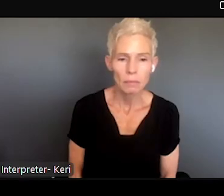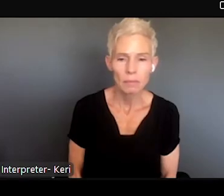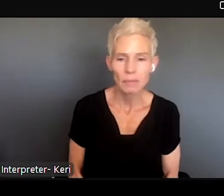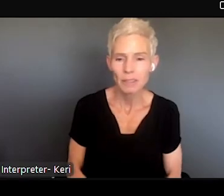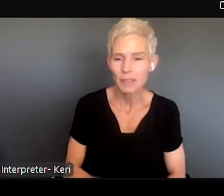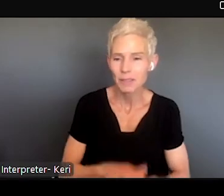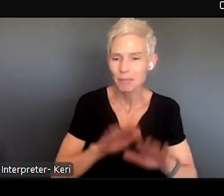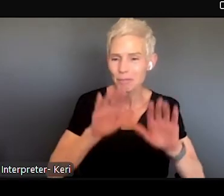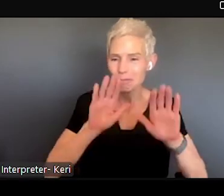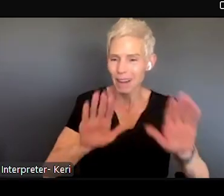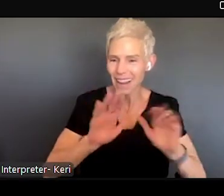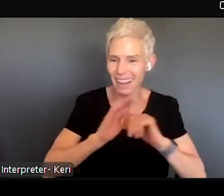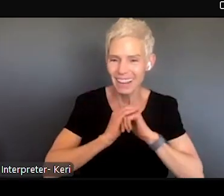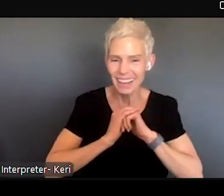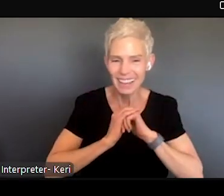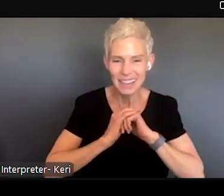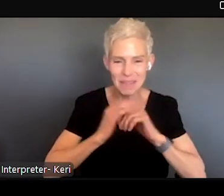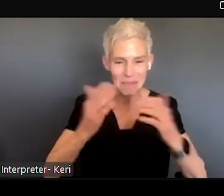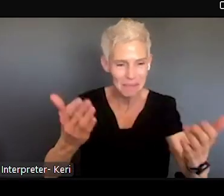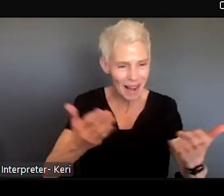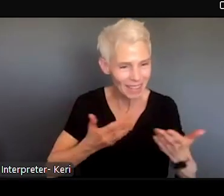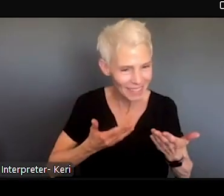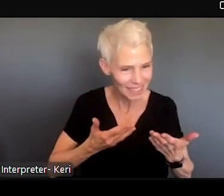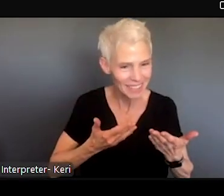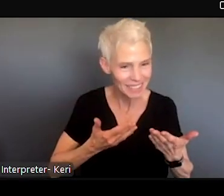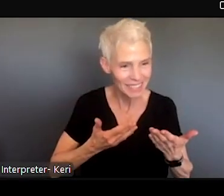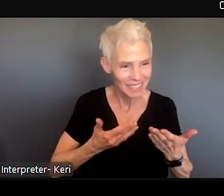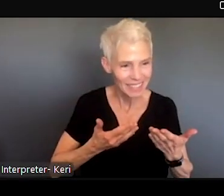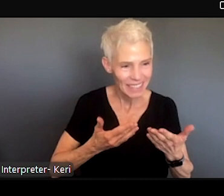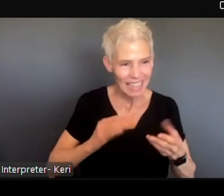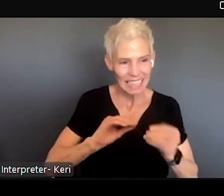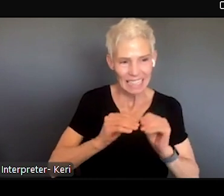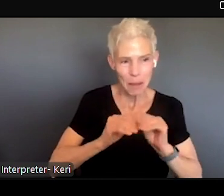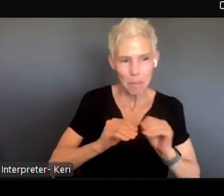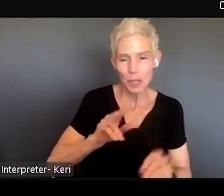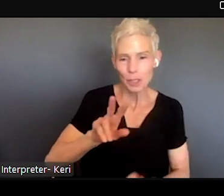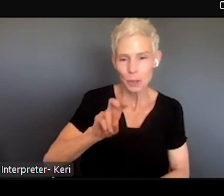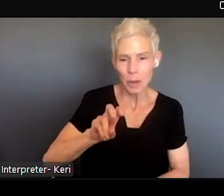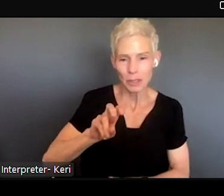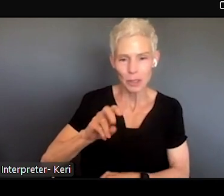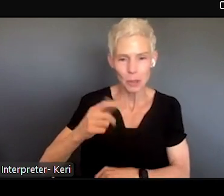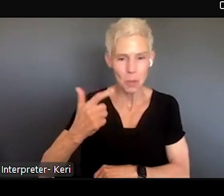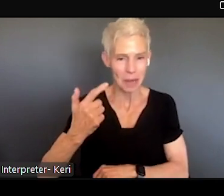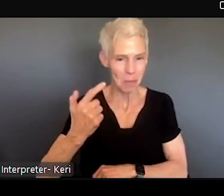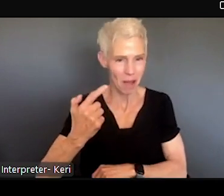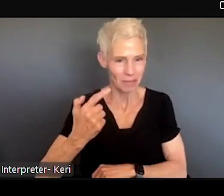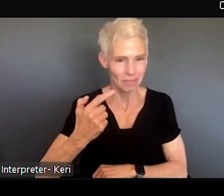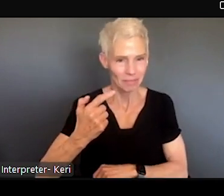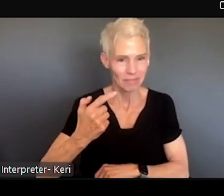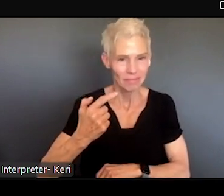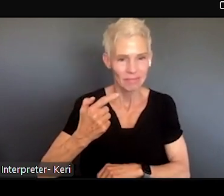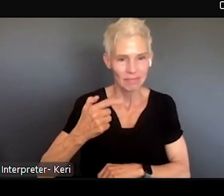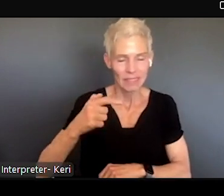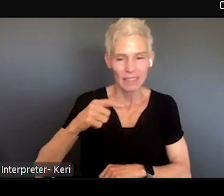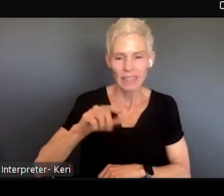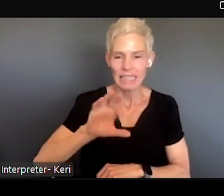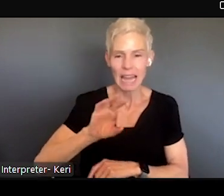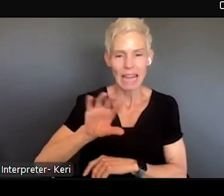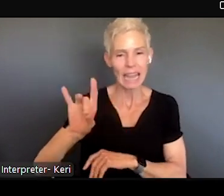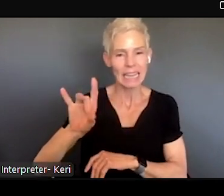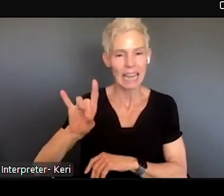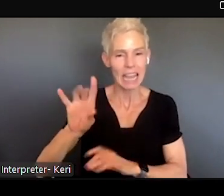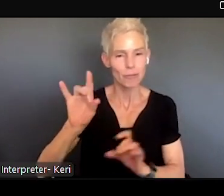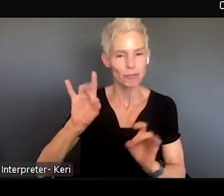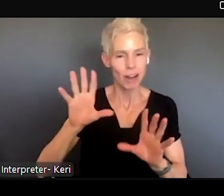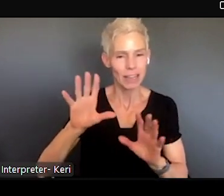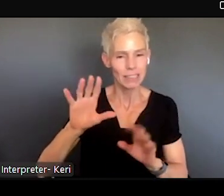Great. And welcome to episode 221 of the 988 Crisis